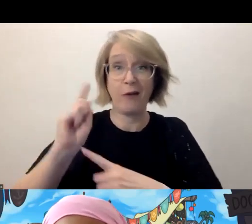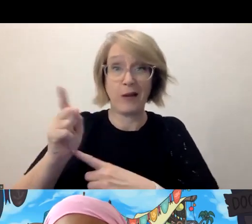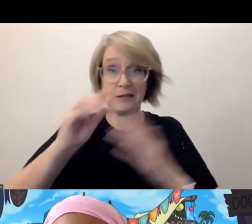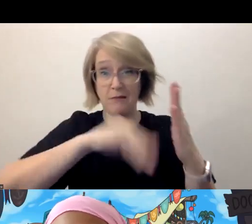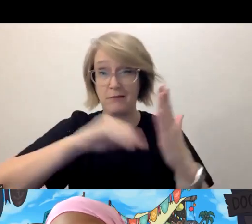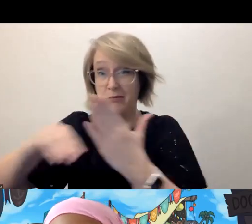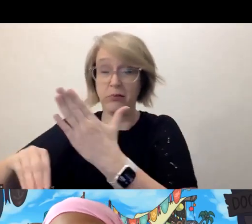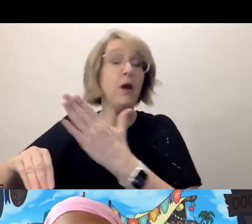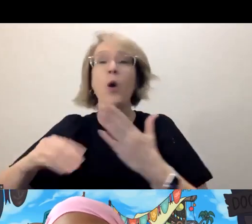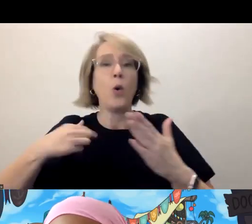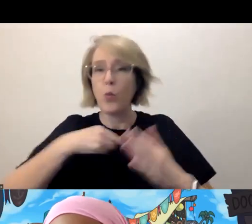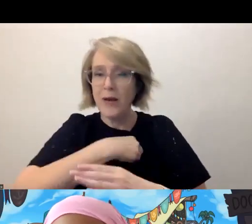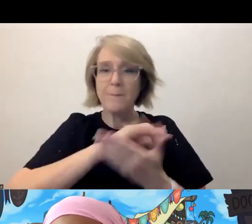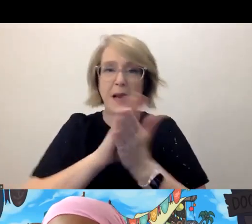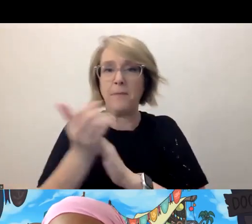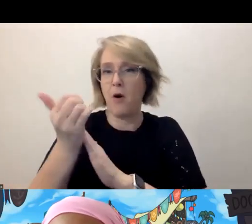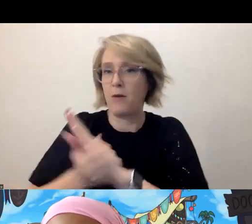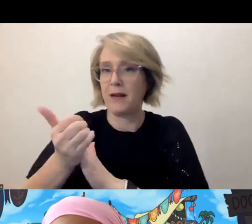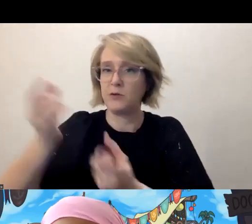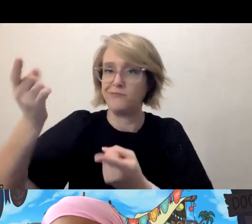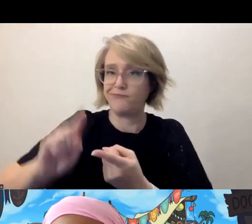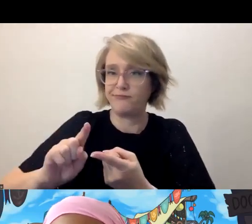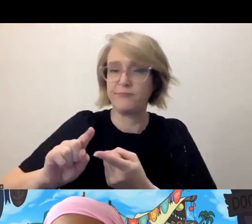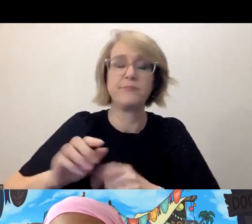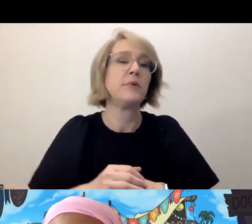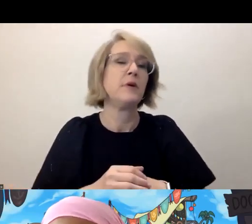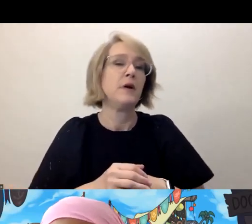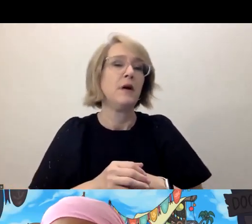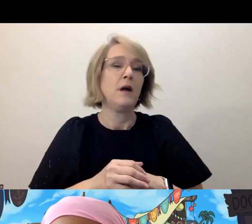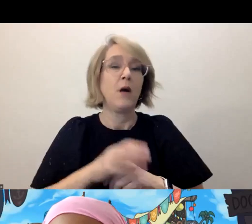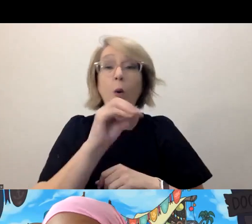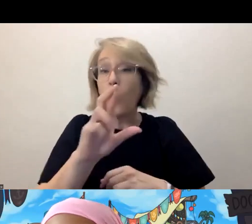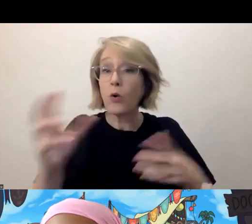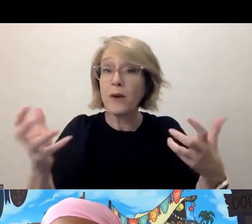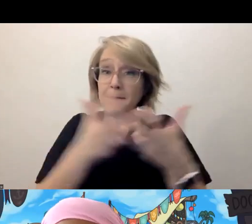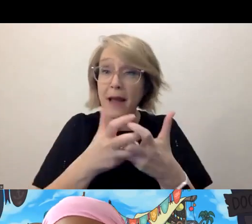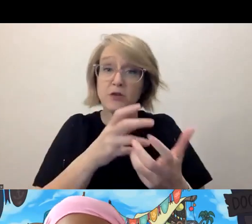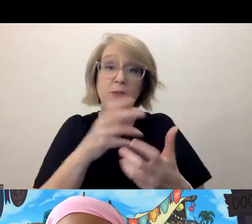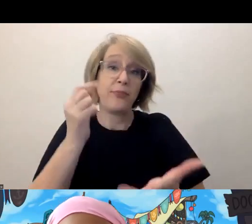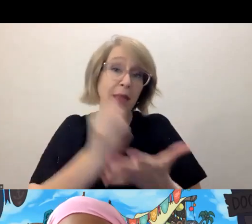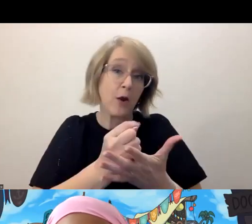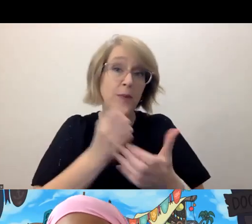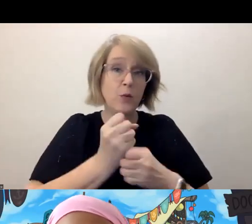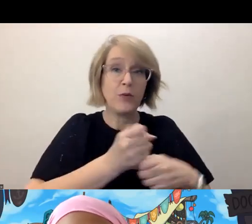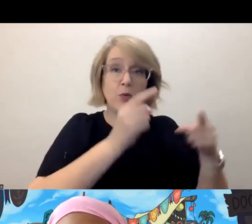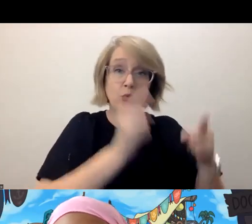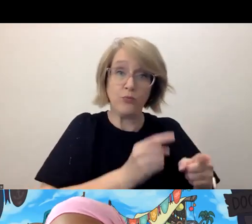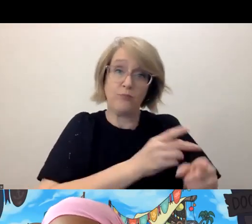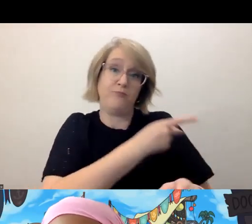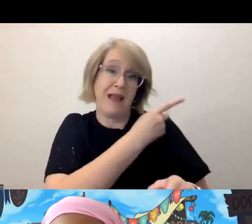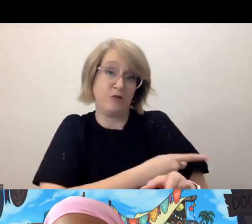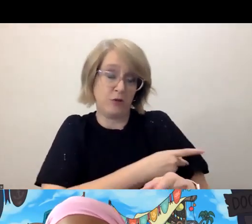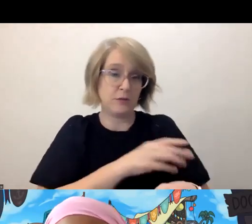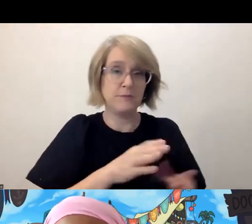help reduce the time. We can match therapists with the right patients, progress notes automation,